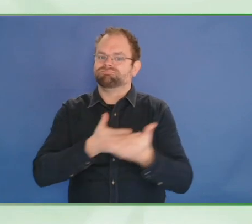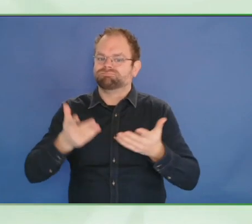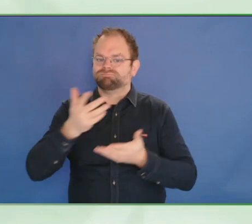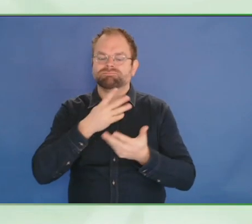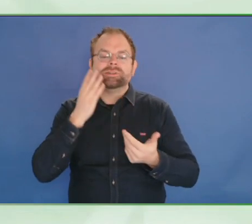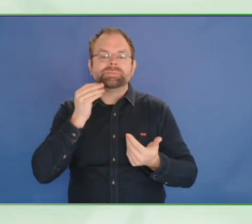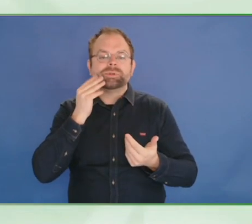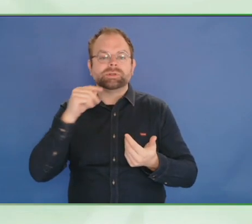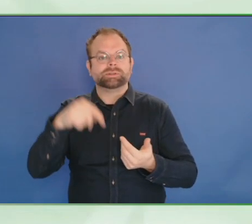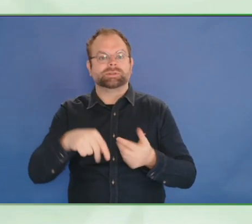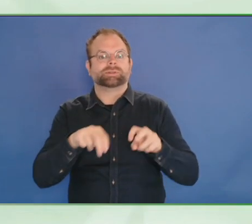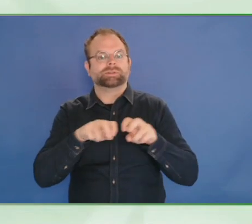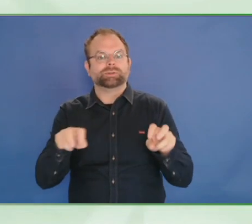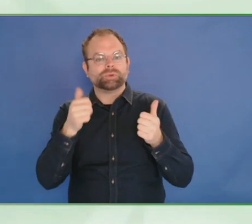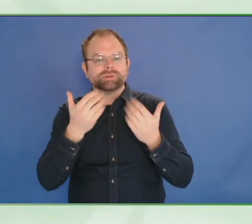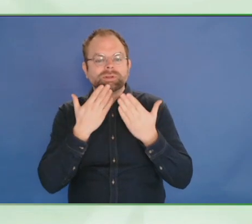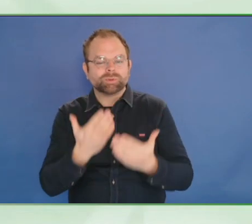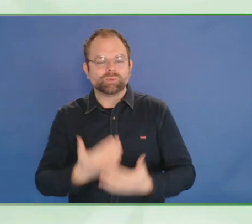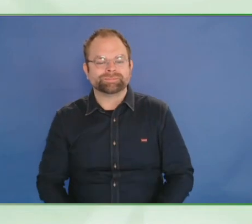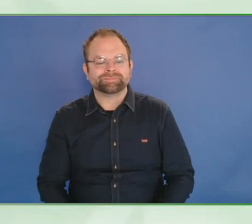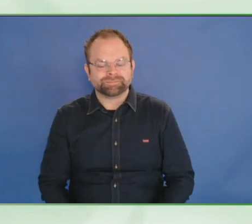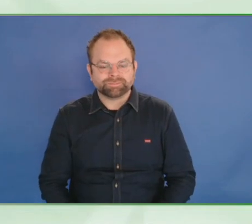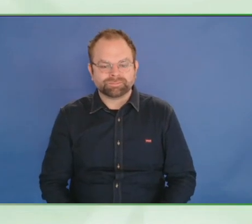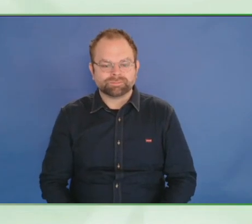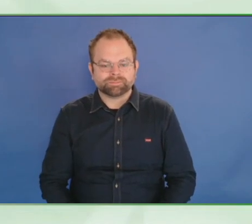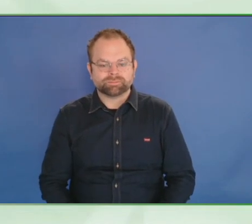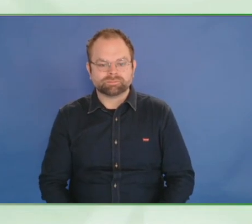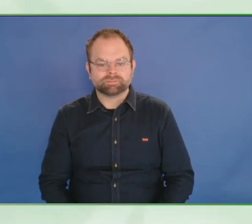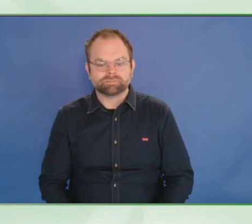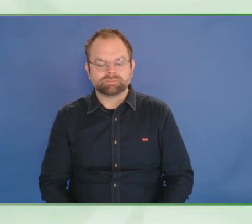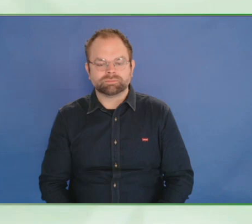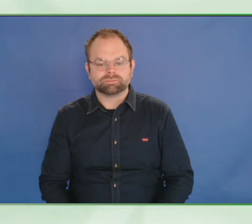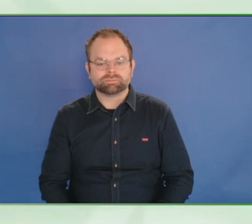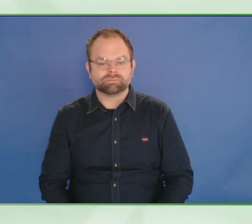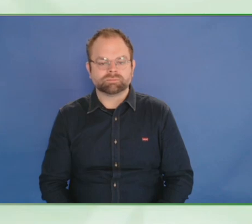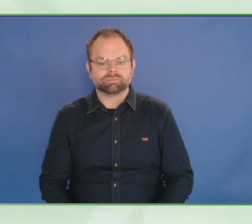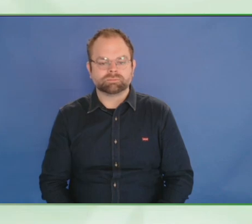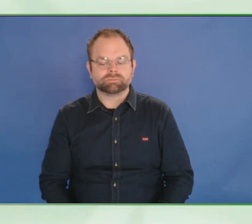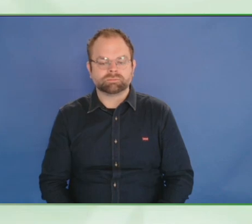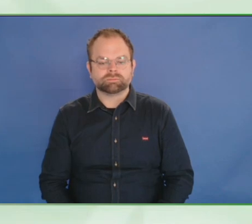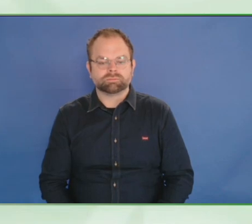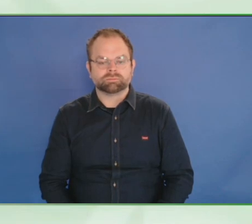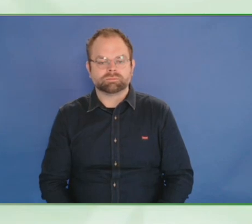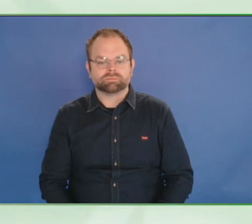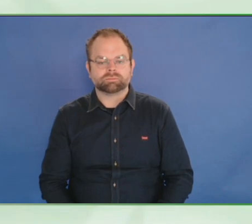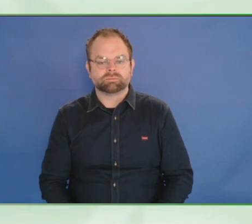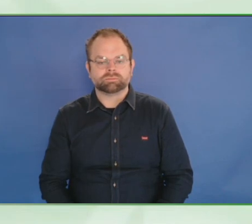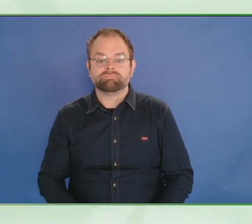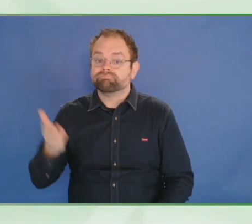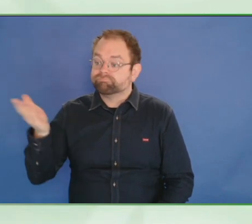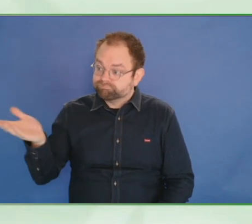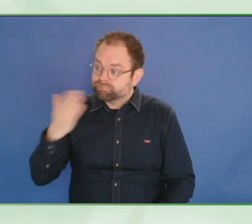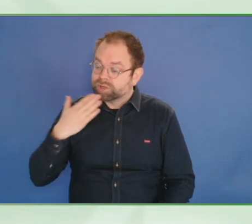Thank you very much, Nevgül. And Dima. Yes, good morning, everyone. I'm Dima Giacaman